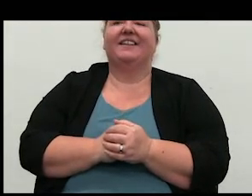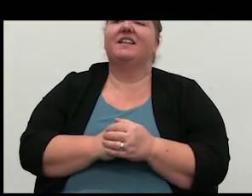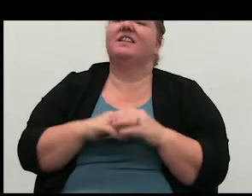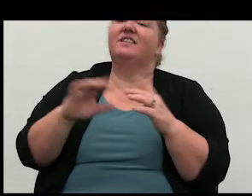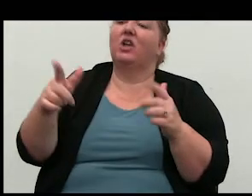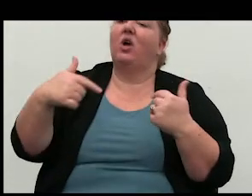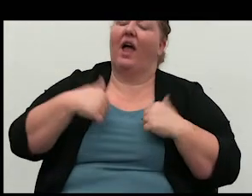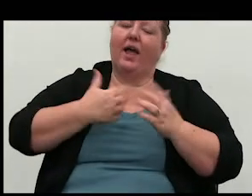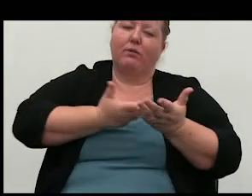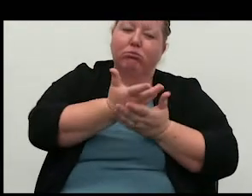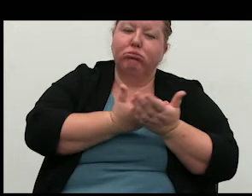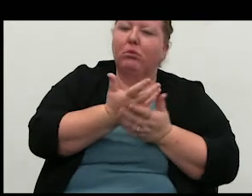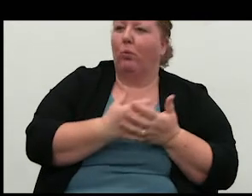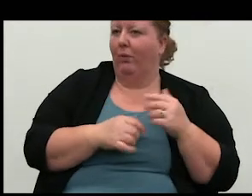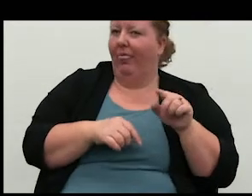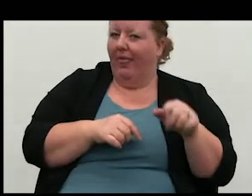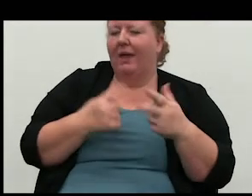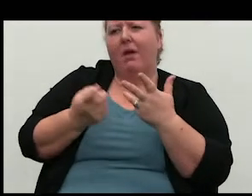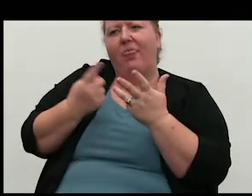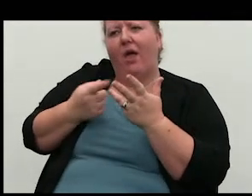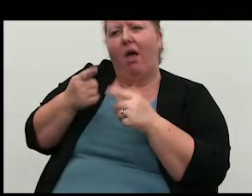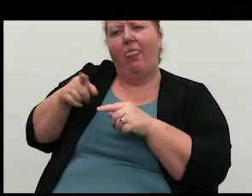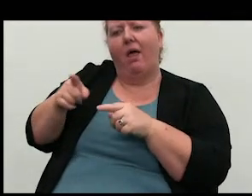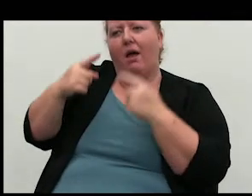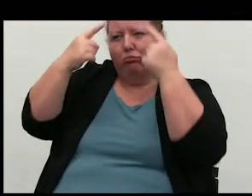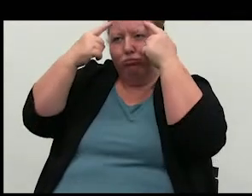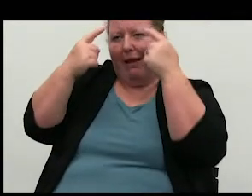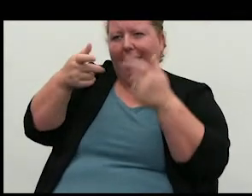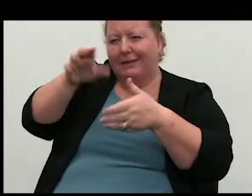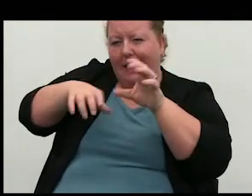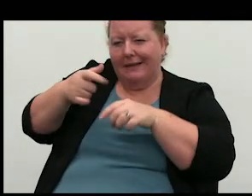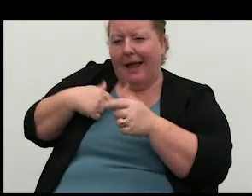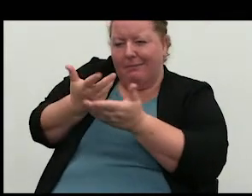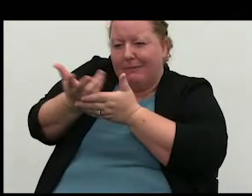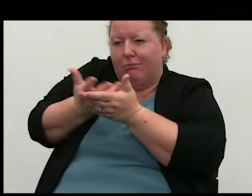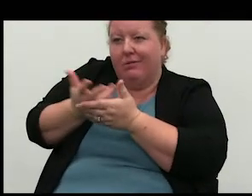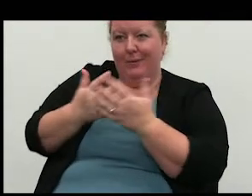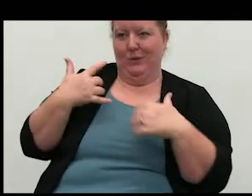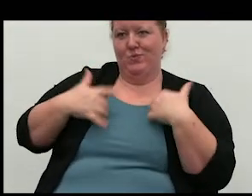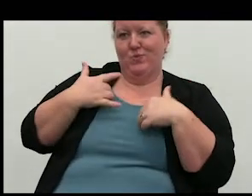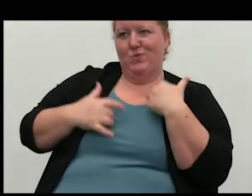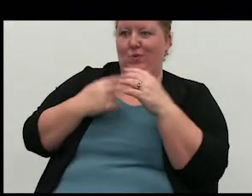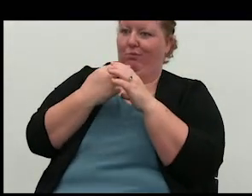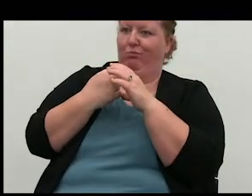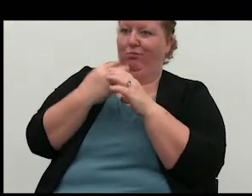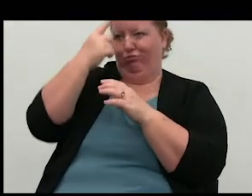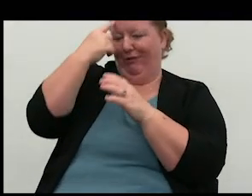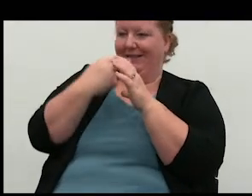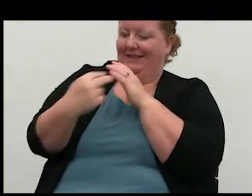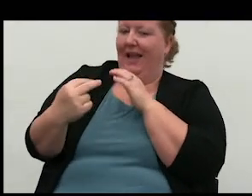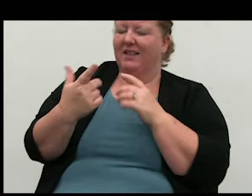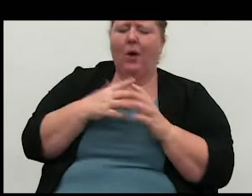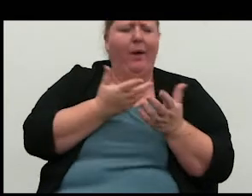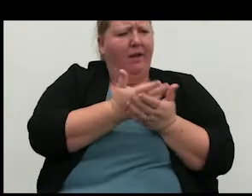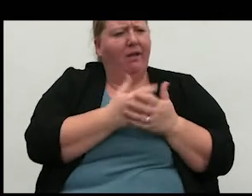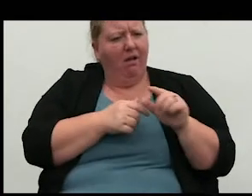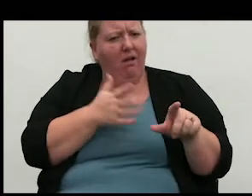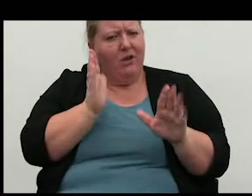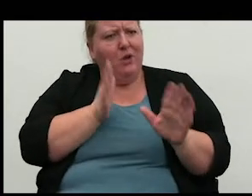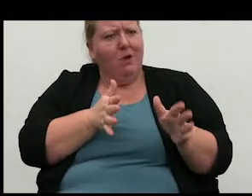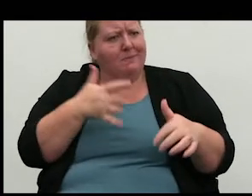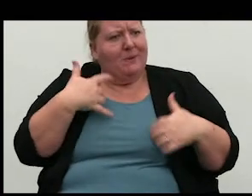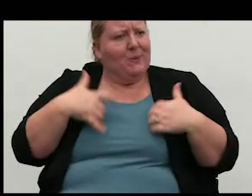spoken to the other brain scientist, who was very excited about brain scans, all this data. So I said to Professor Matthews, you must be